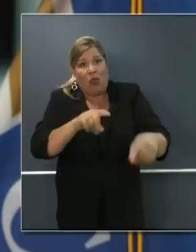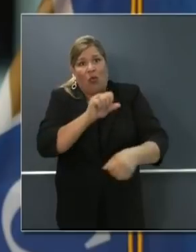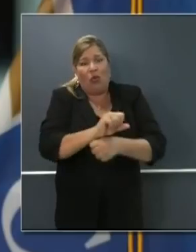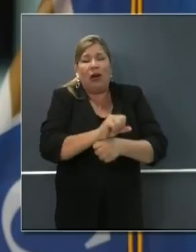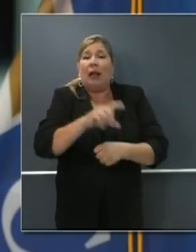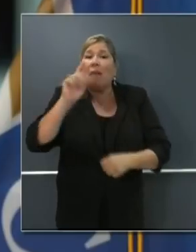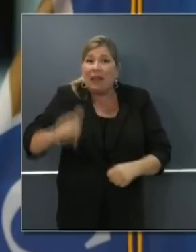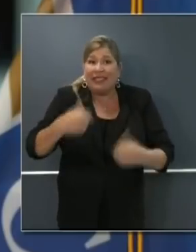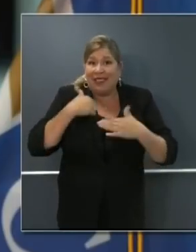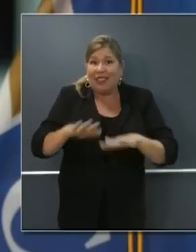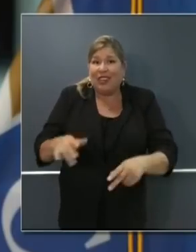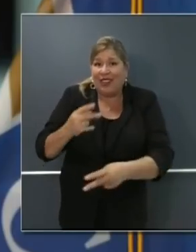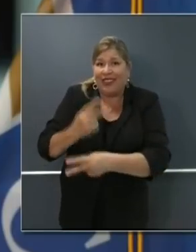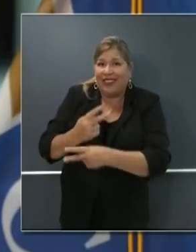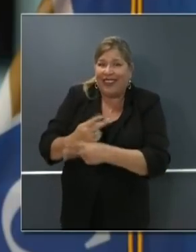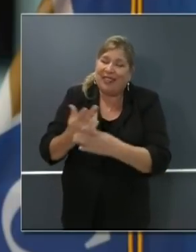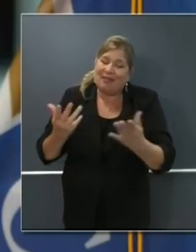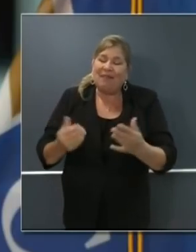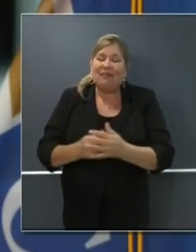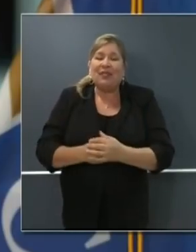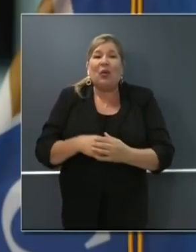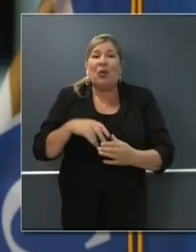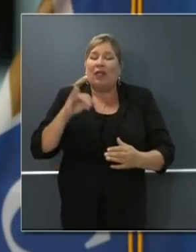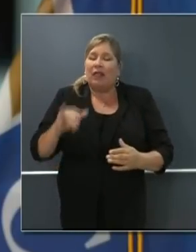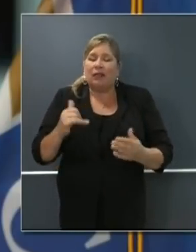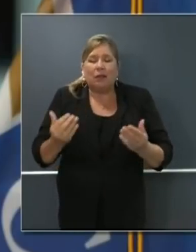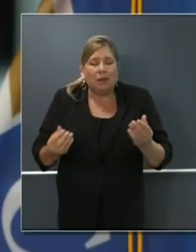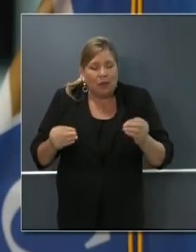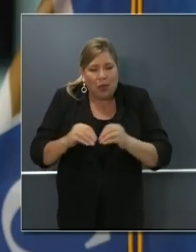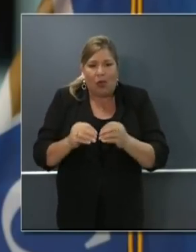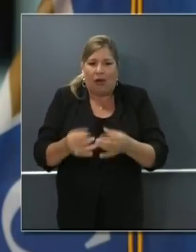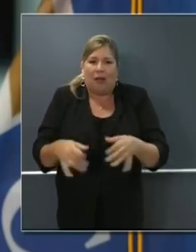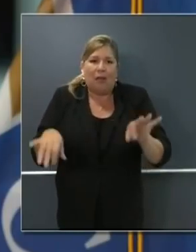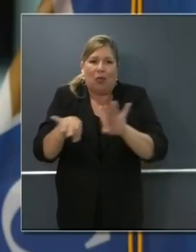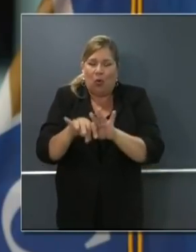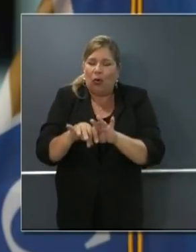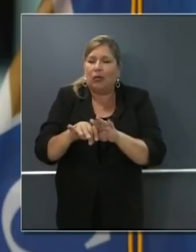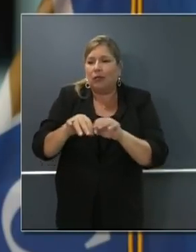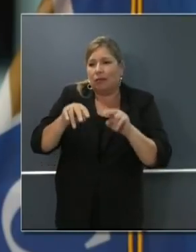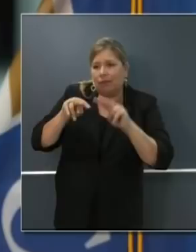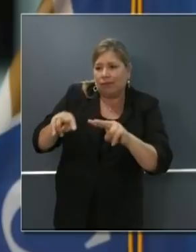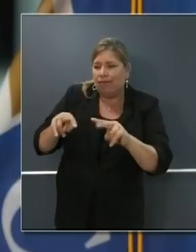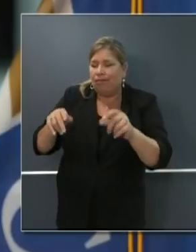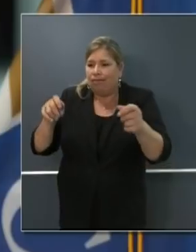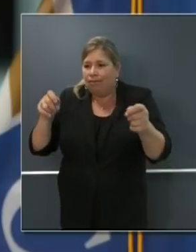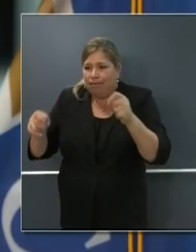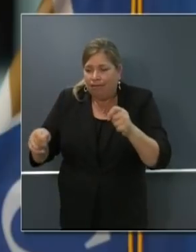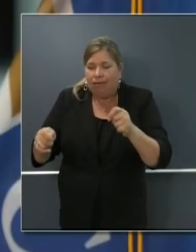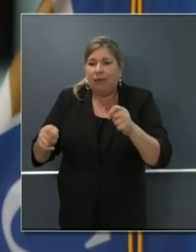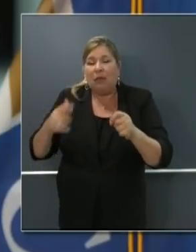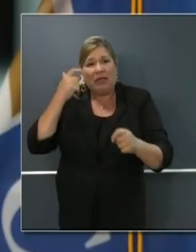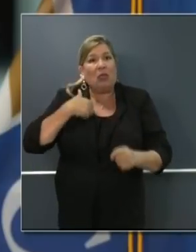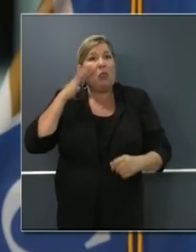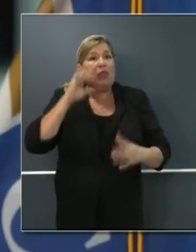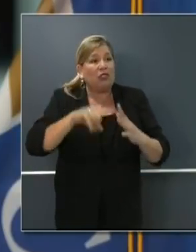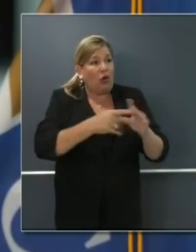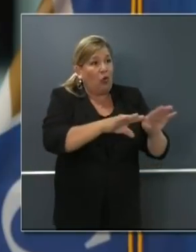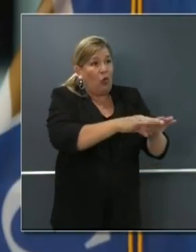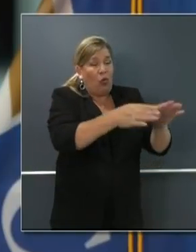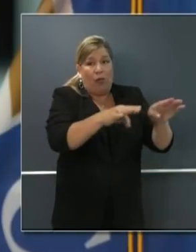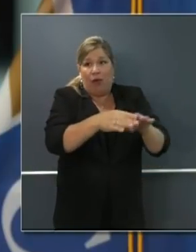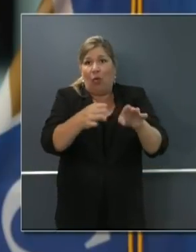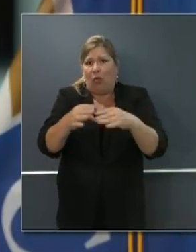that support, and child care becomes, again, even more important as we begin to modify the stay-at-home order in the state